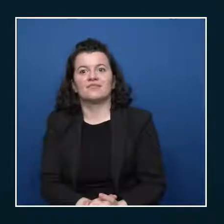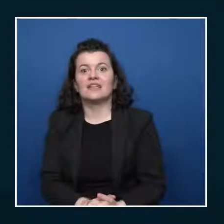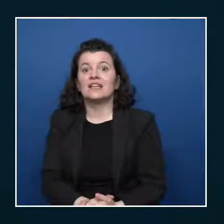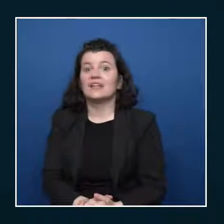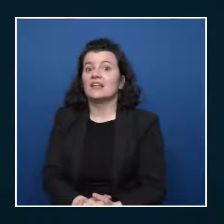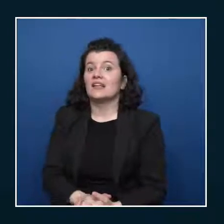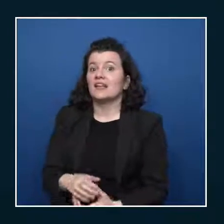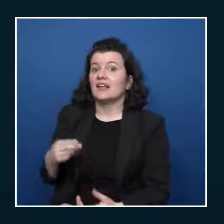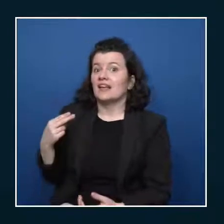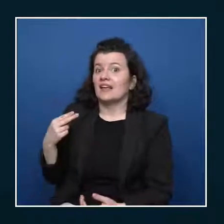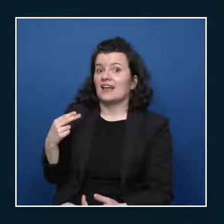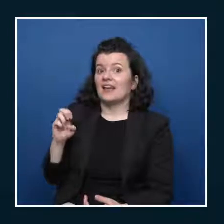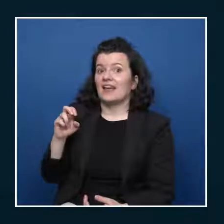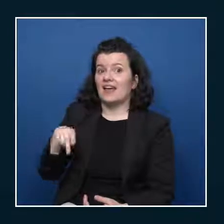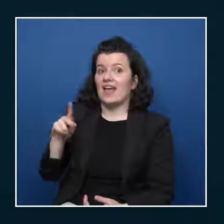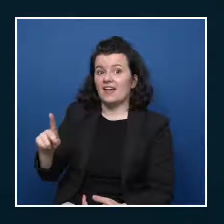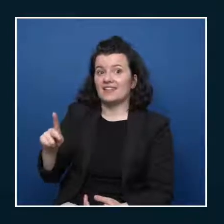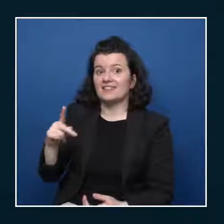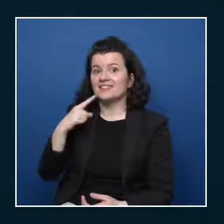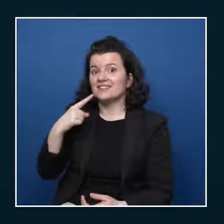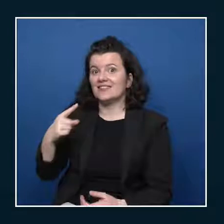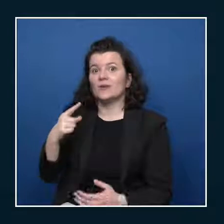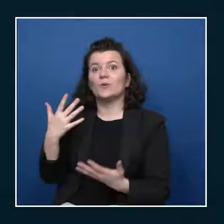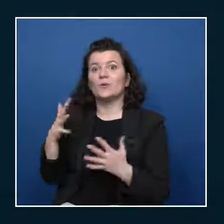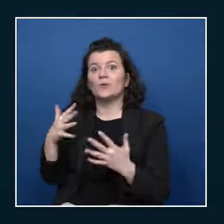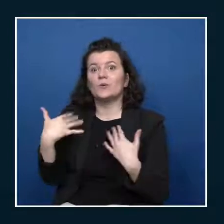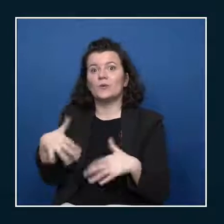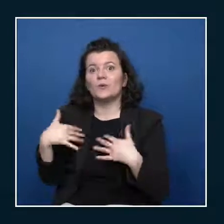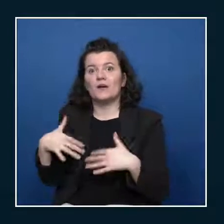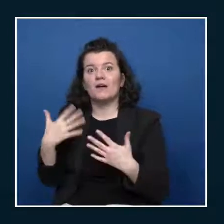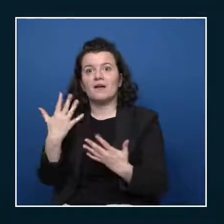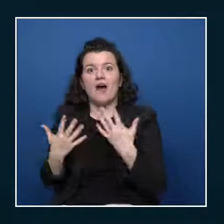Because we Maybe. sent you a special Azure Thursday hat.